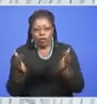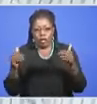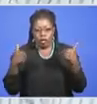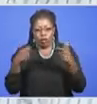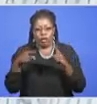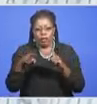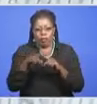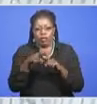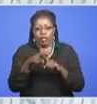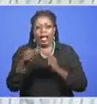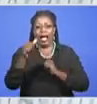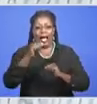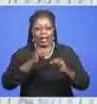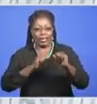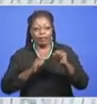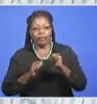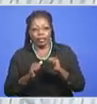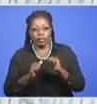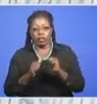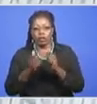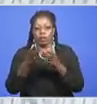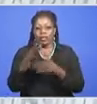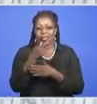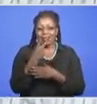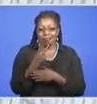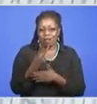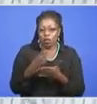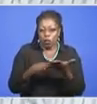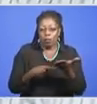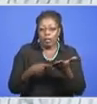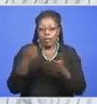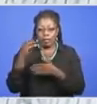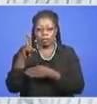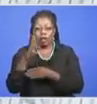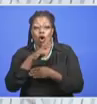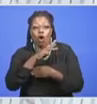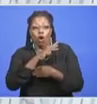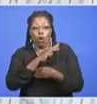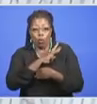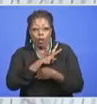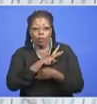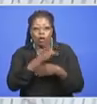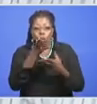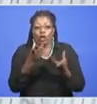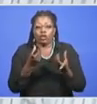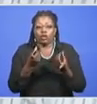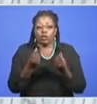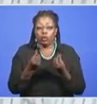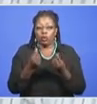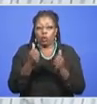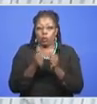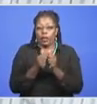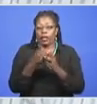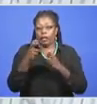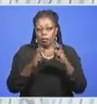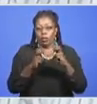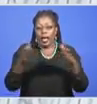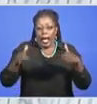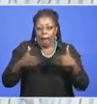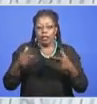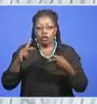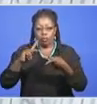positive activities. And when we discovered what Mr. Wilmot wanted to do with this competition, we were delighted to partner with him.